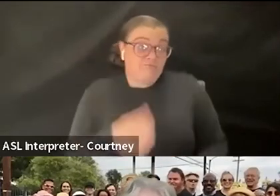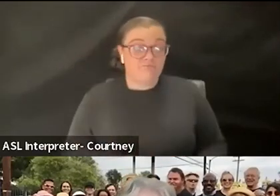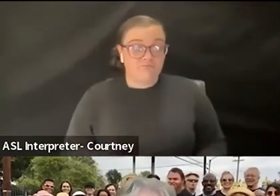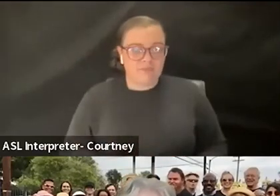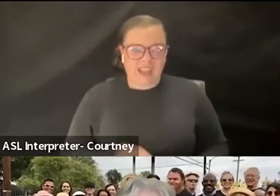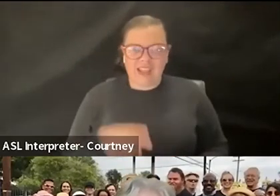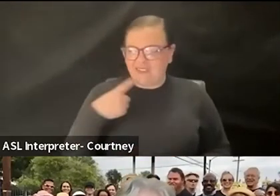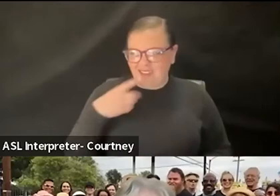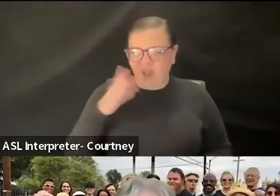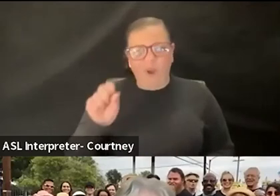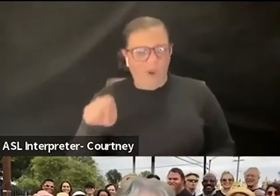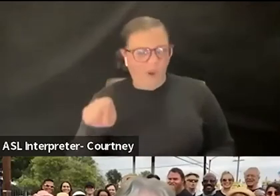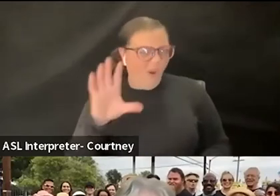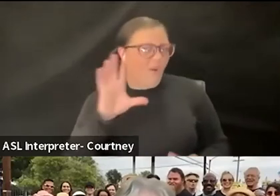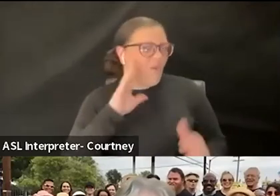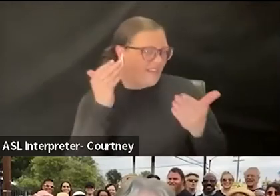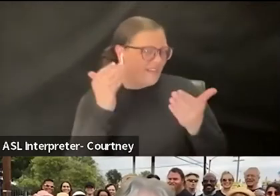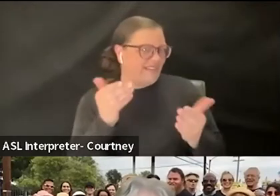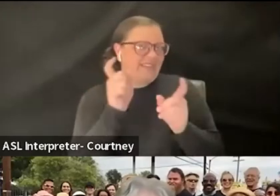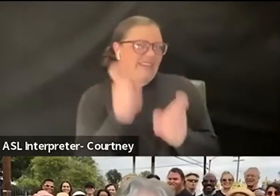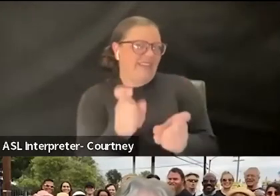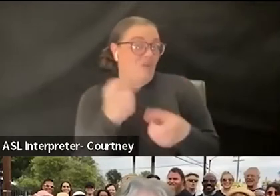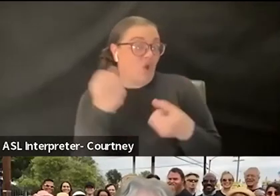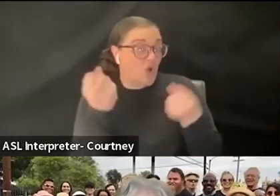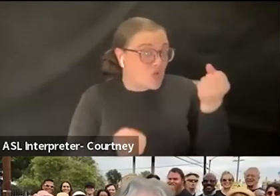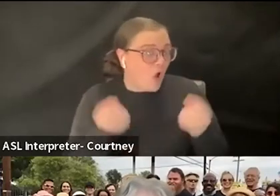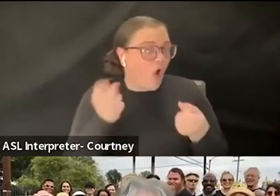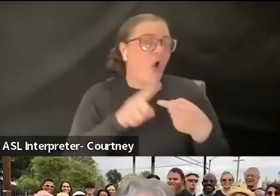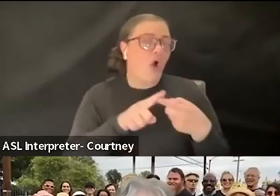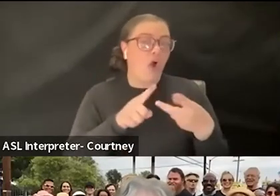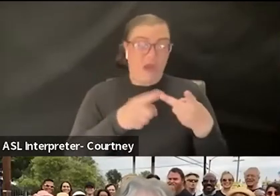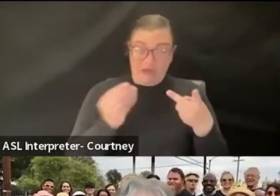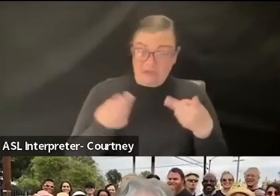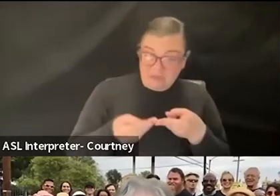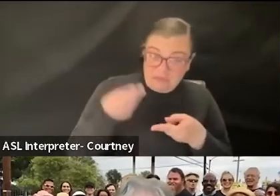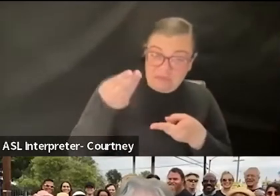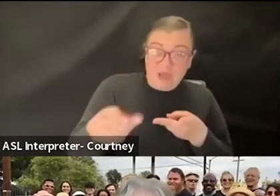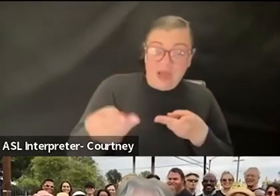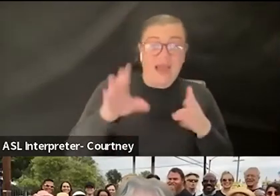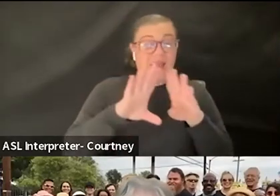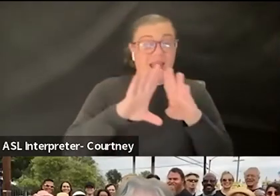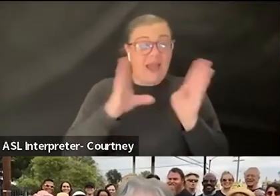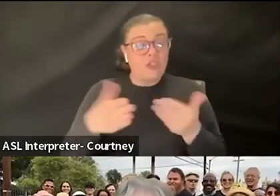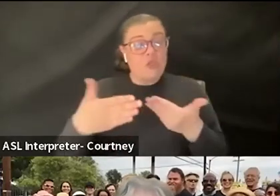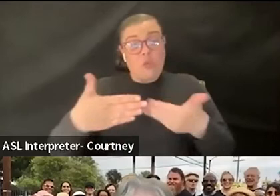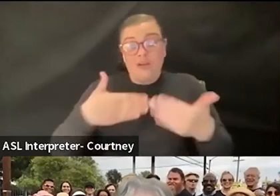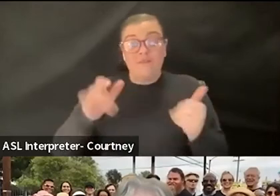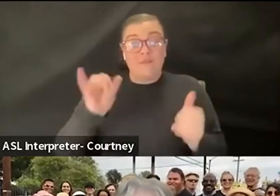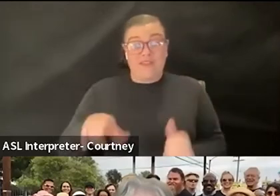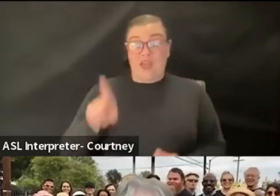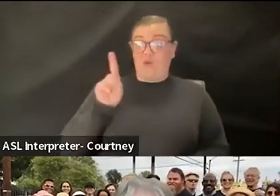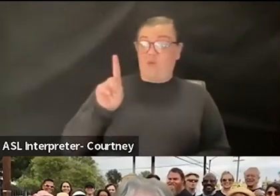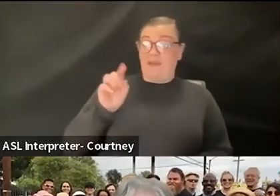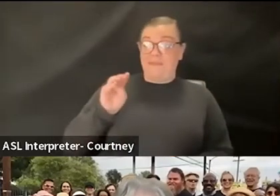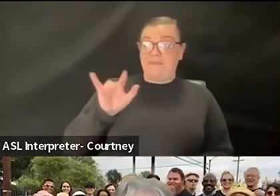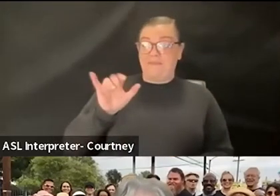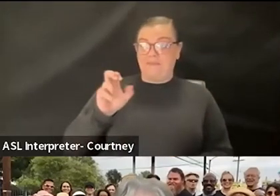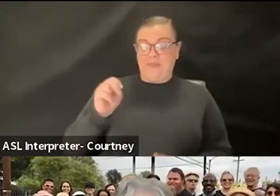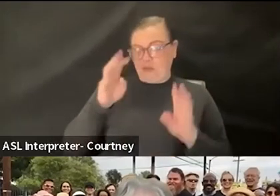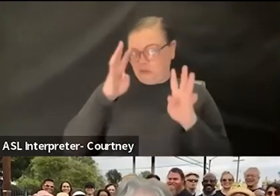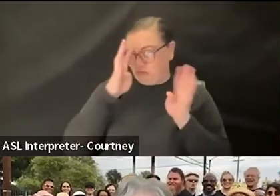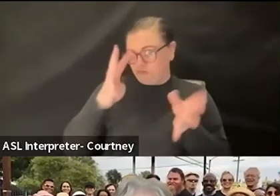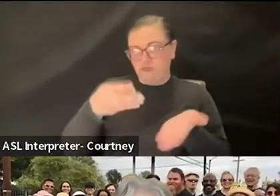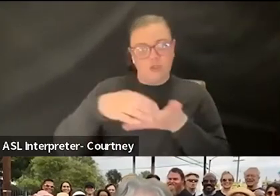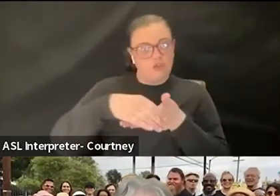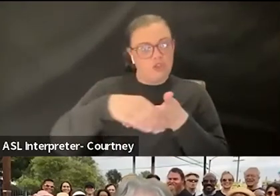but that $1 million that we gave you to make this album is completely recoupable. So you're